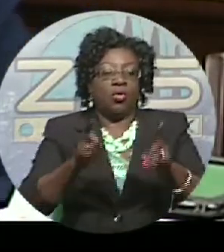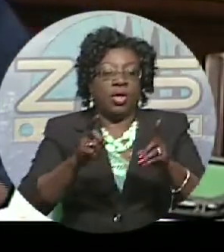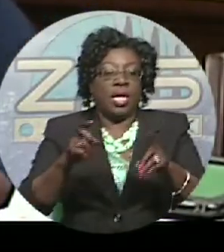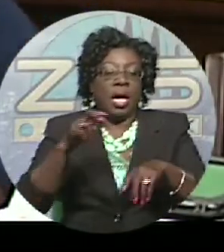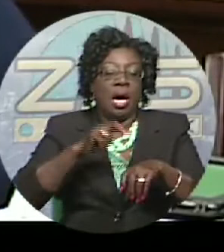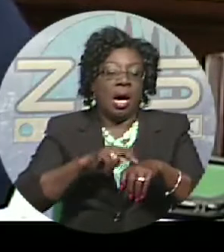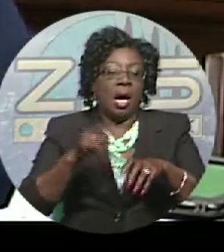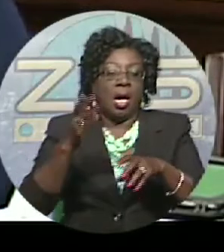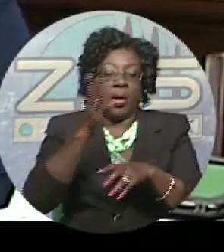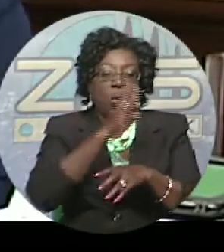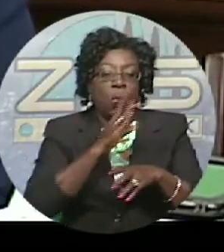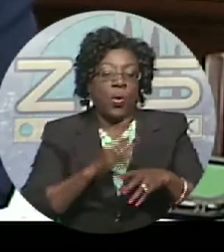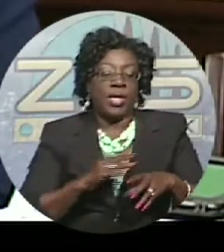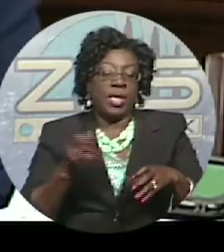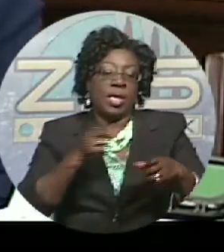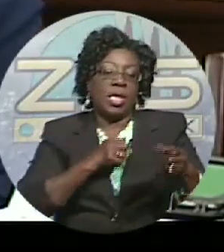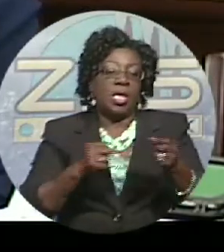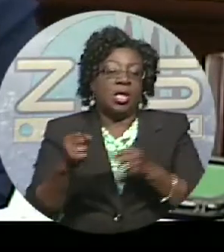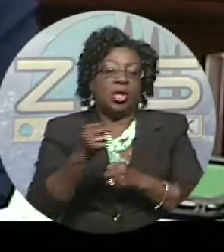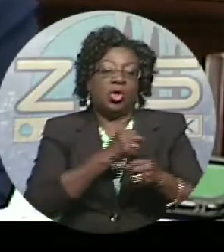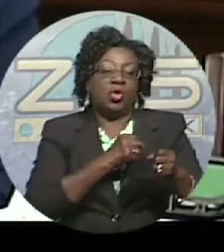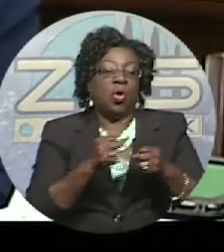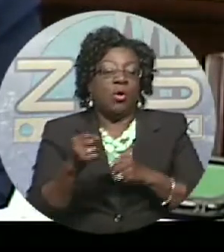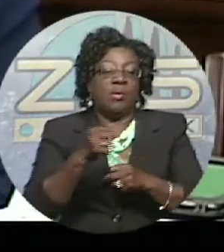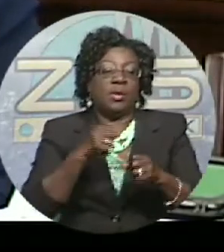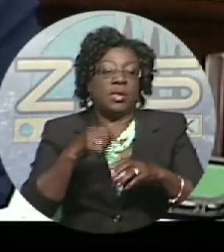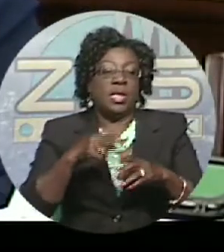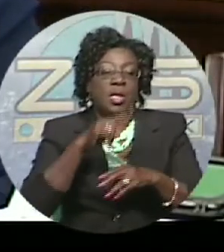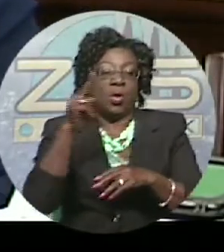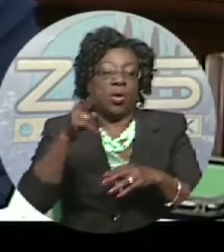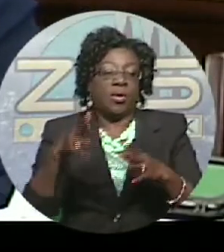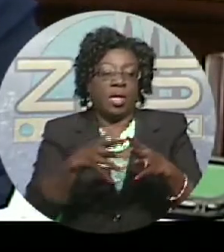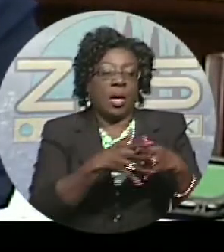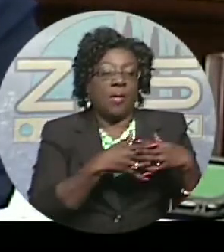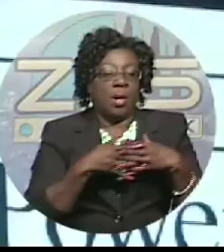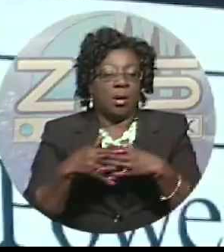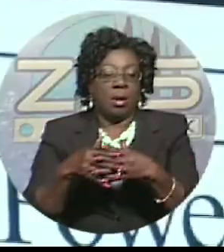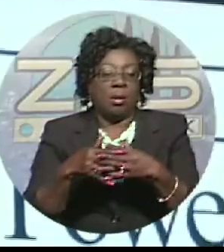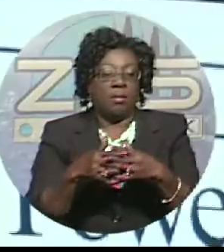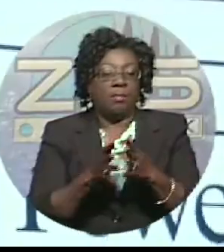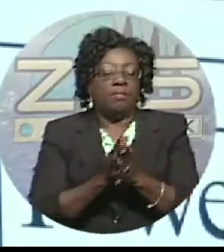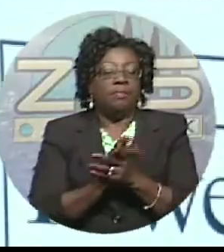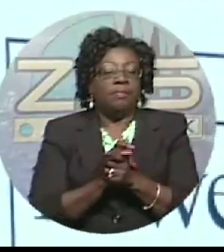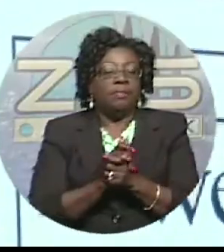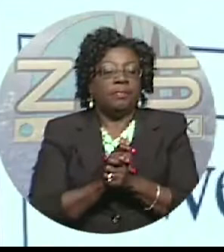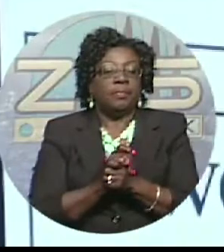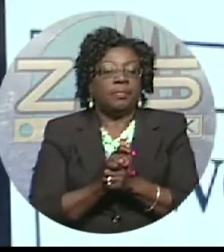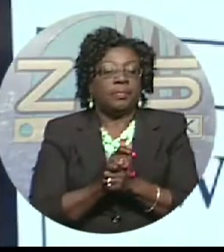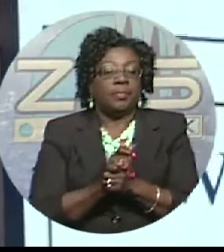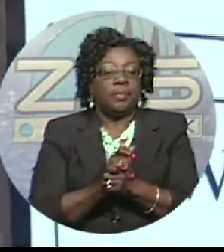winter weather and snowstorms in the northern United States.